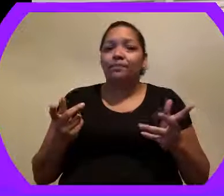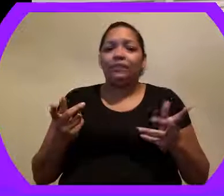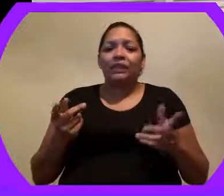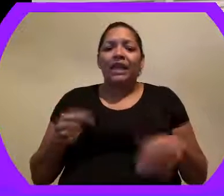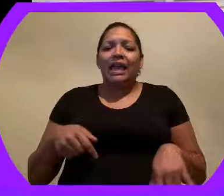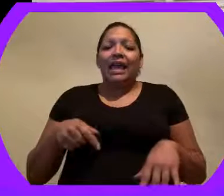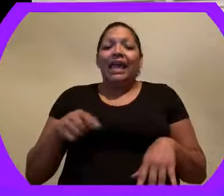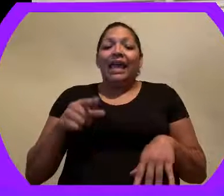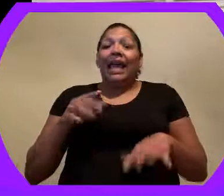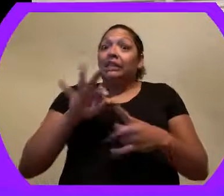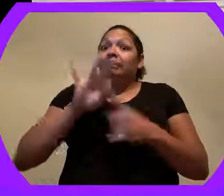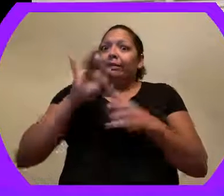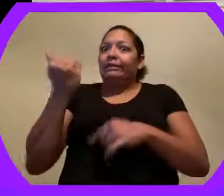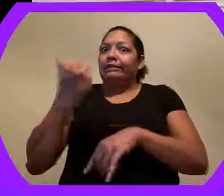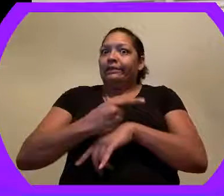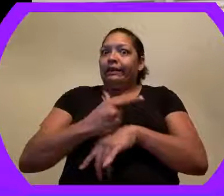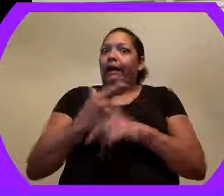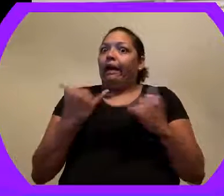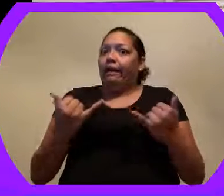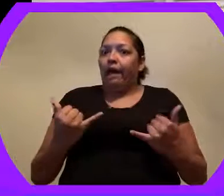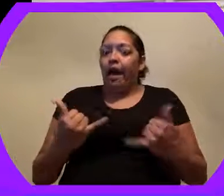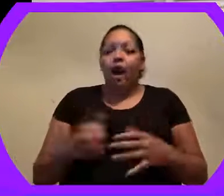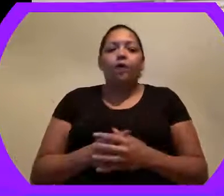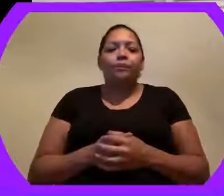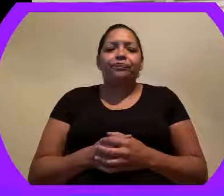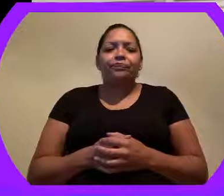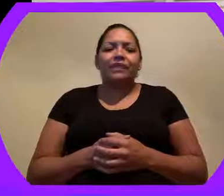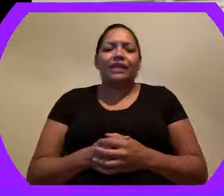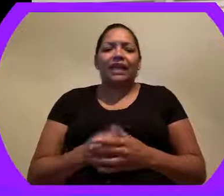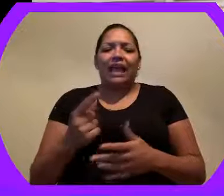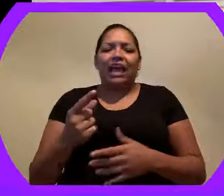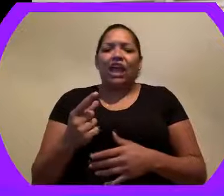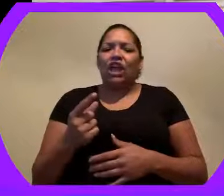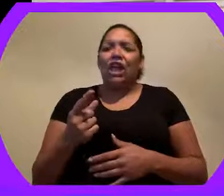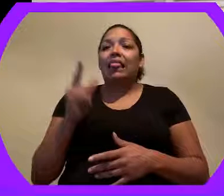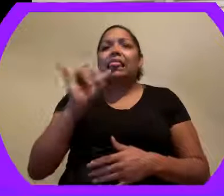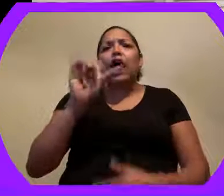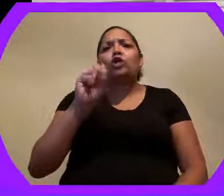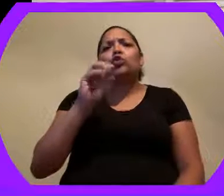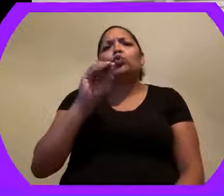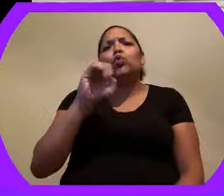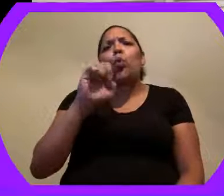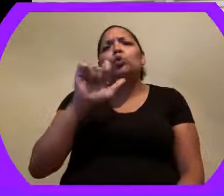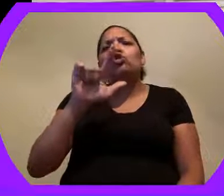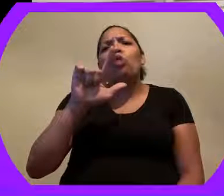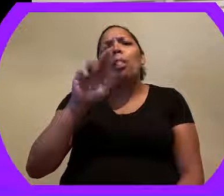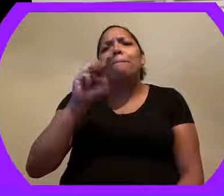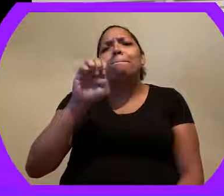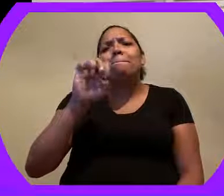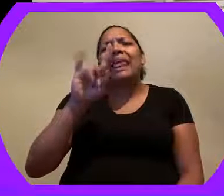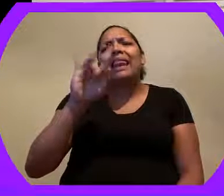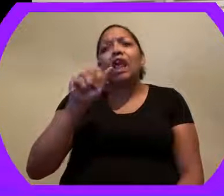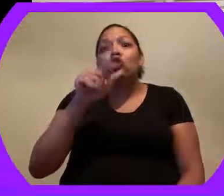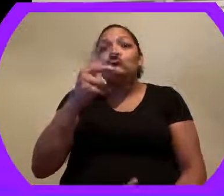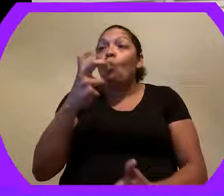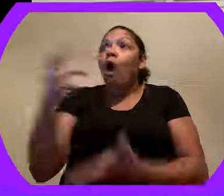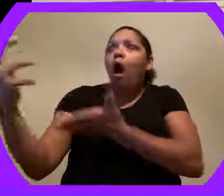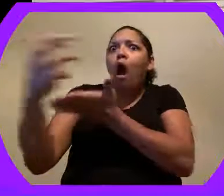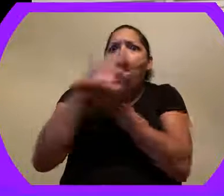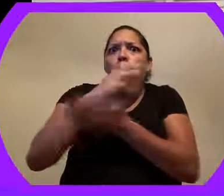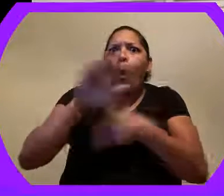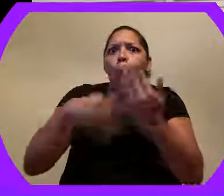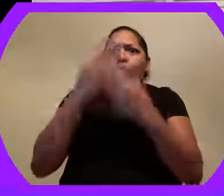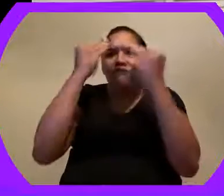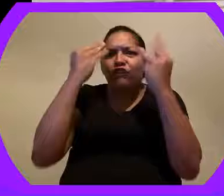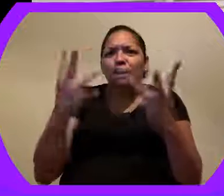want something to be different immediately, especially in today's day and age of immediacy, like with social media, with phones,